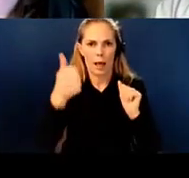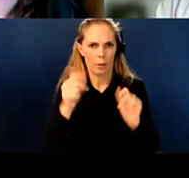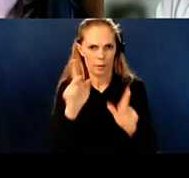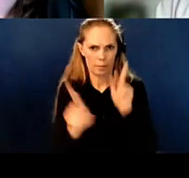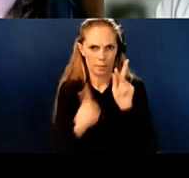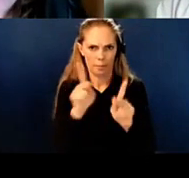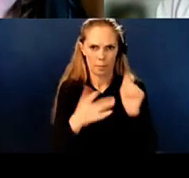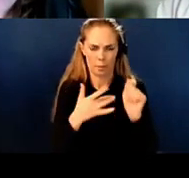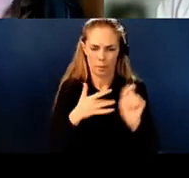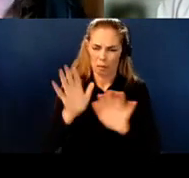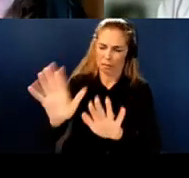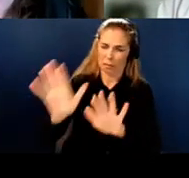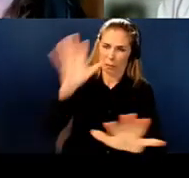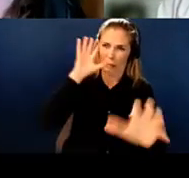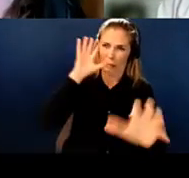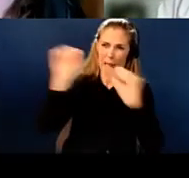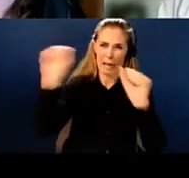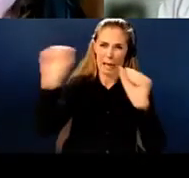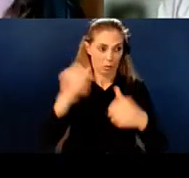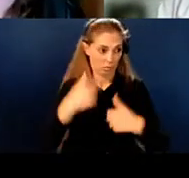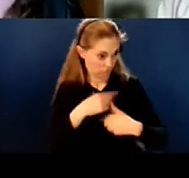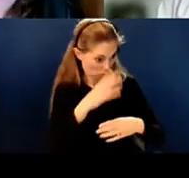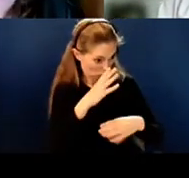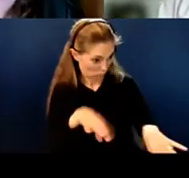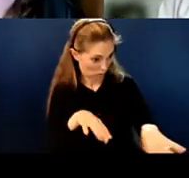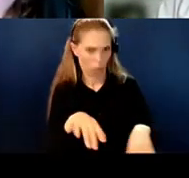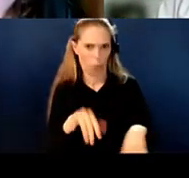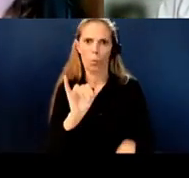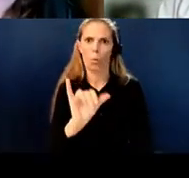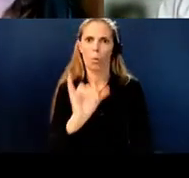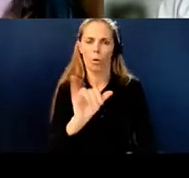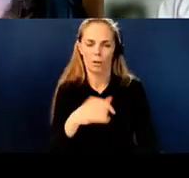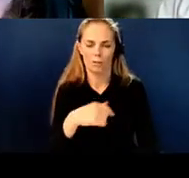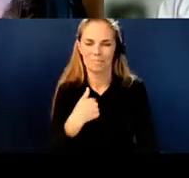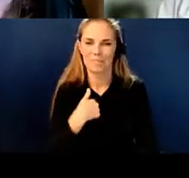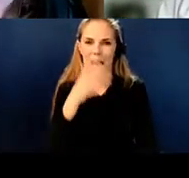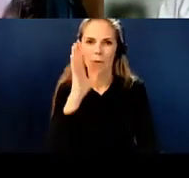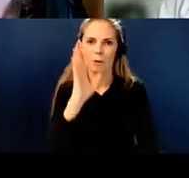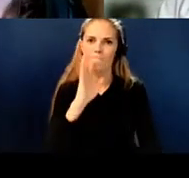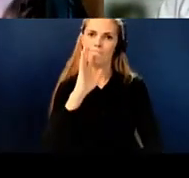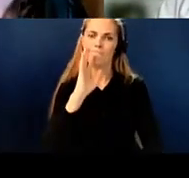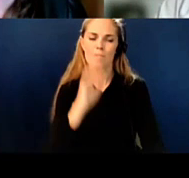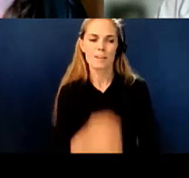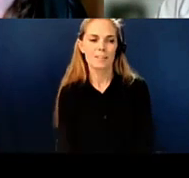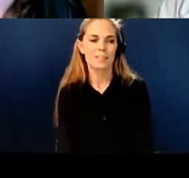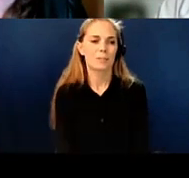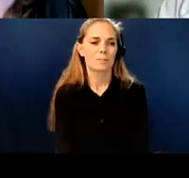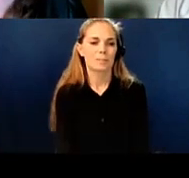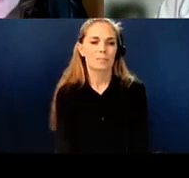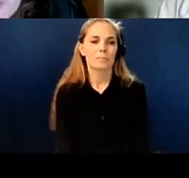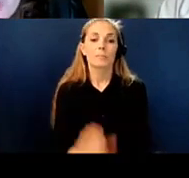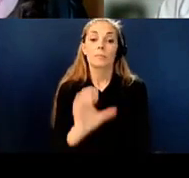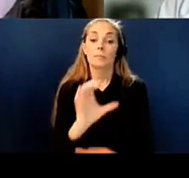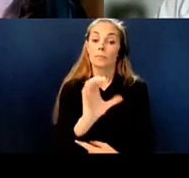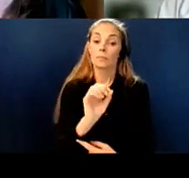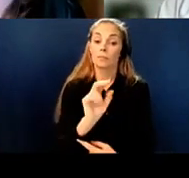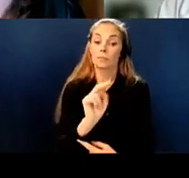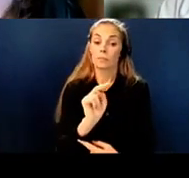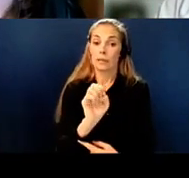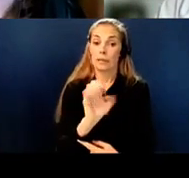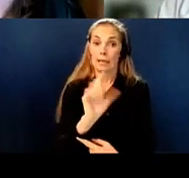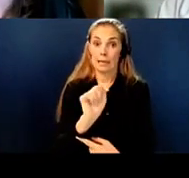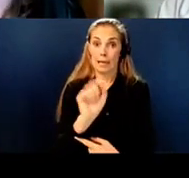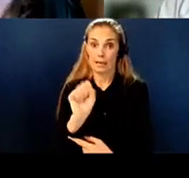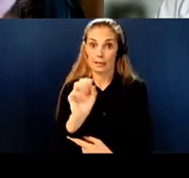quiet, so I'll do my best to put a bit more air into my voice. So what is Connect SMS? I'm sure Paul will be